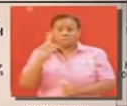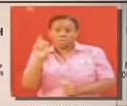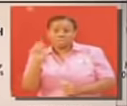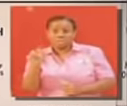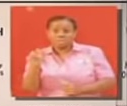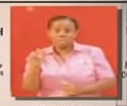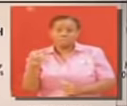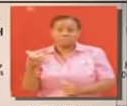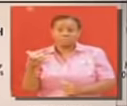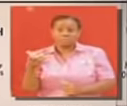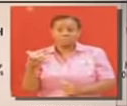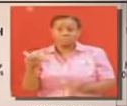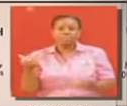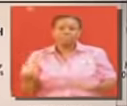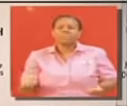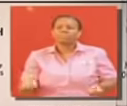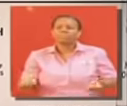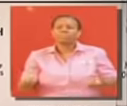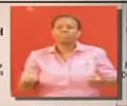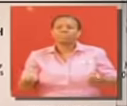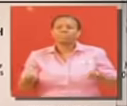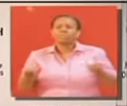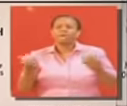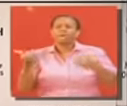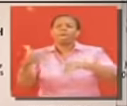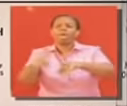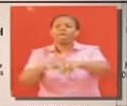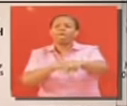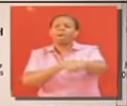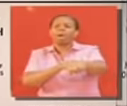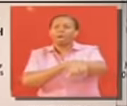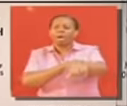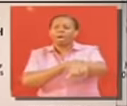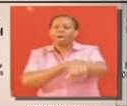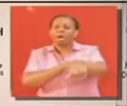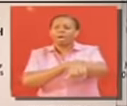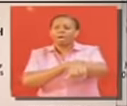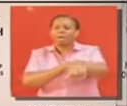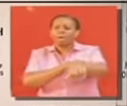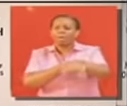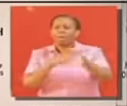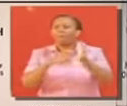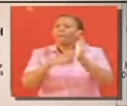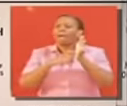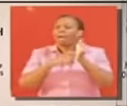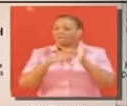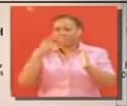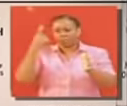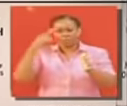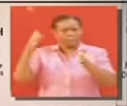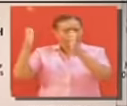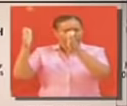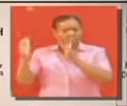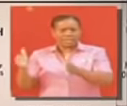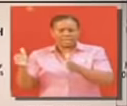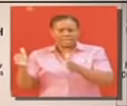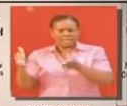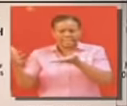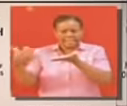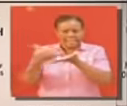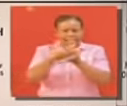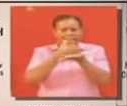time it takes a person to be tested currently under the system. Just an update on